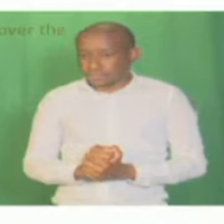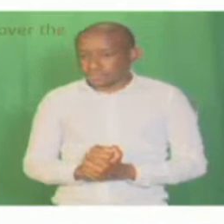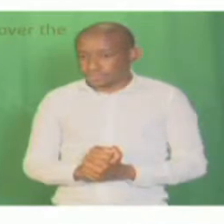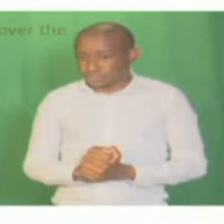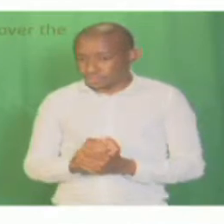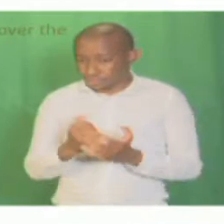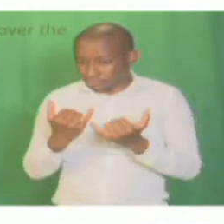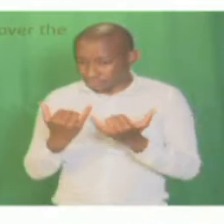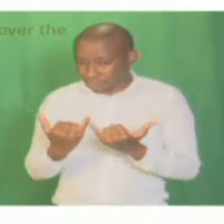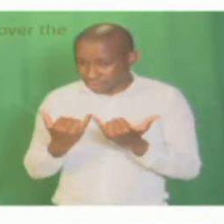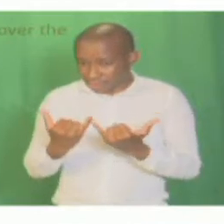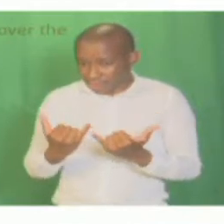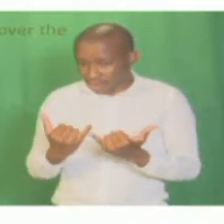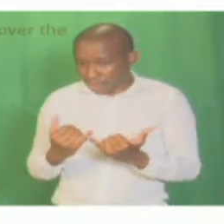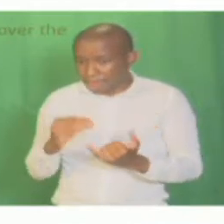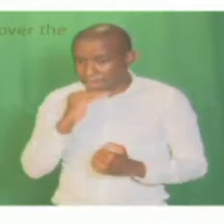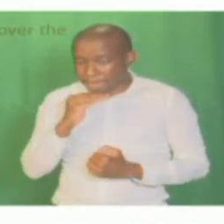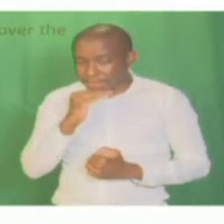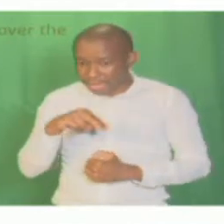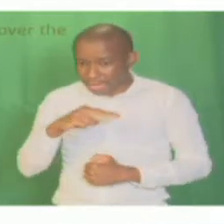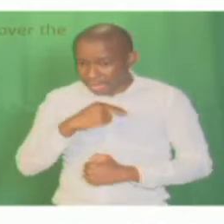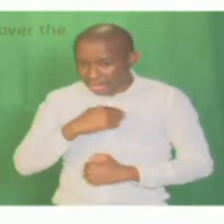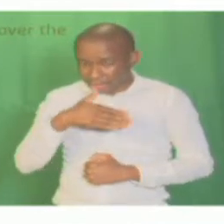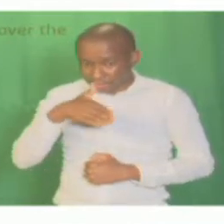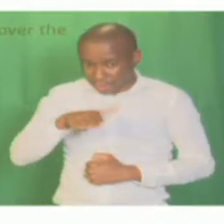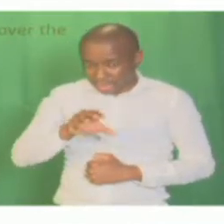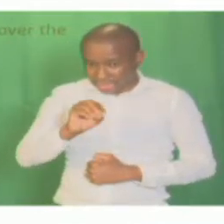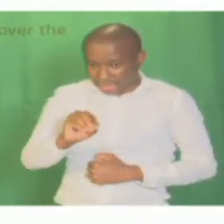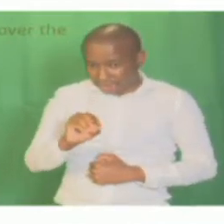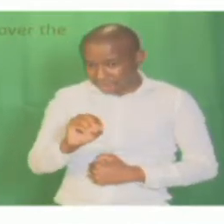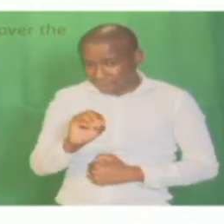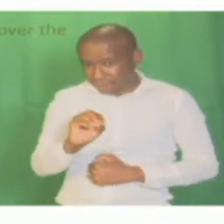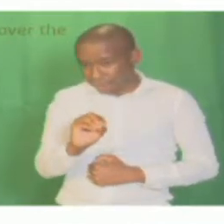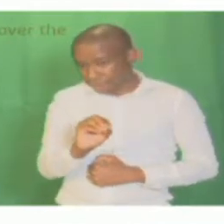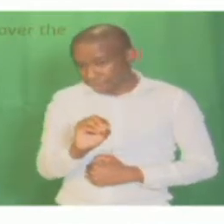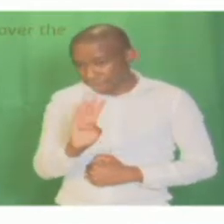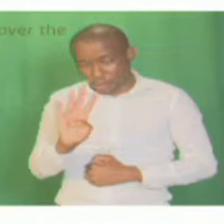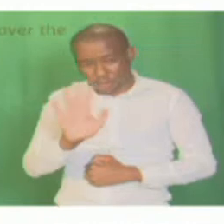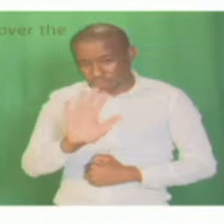Here, we are not supposed to have 4, but we are supposed to have